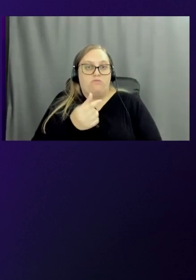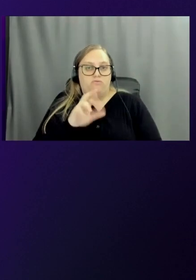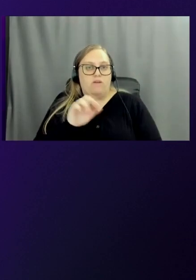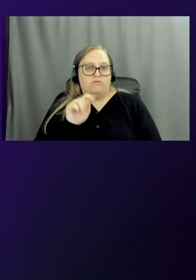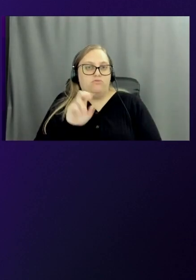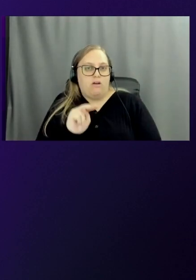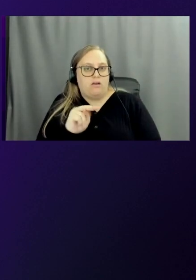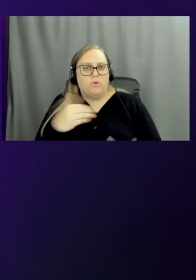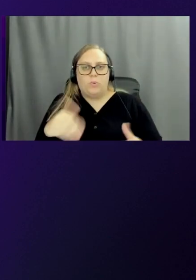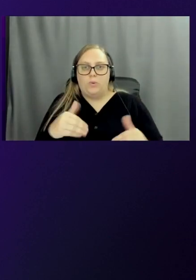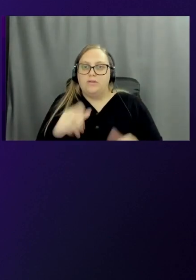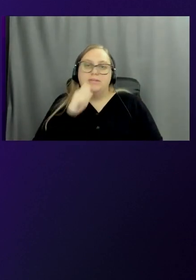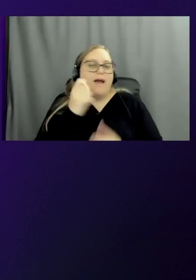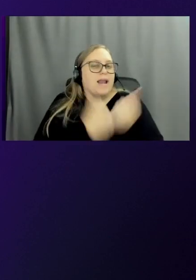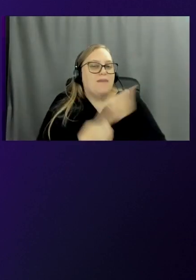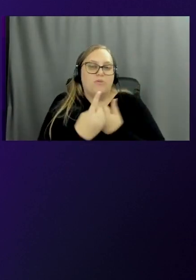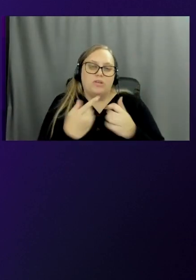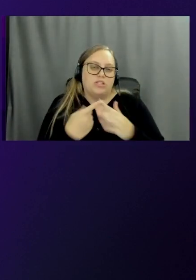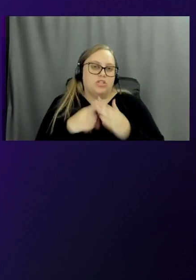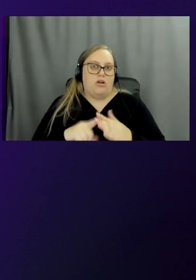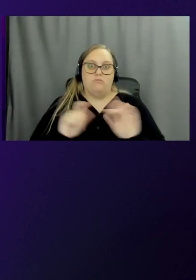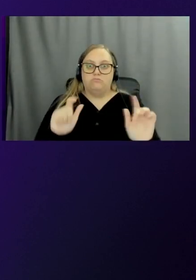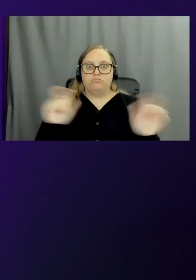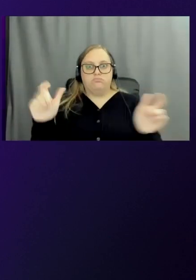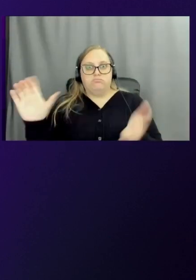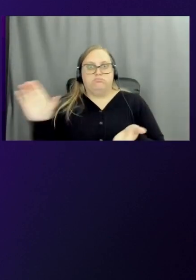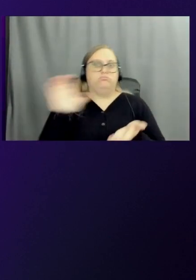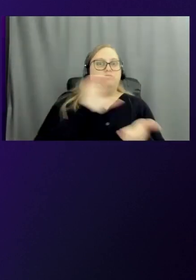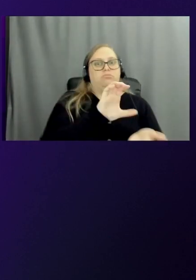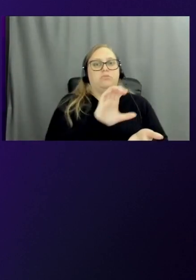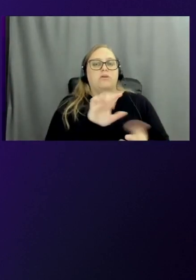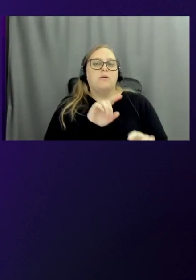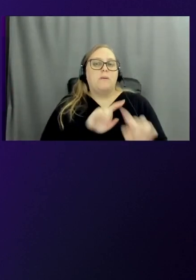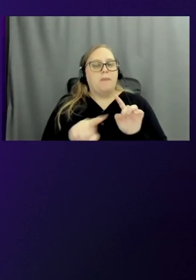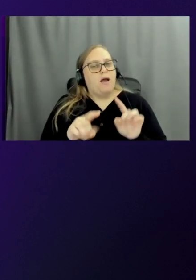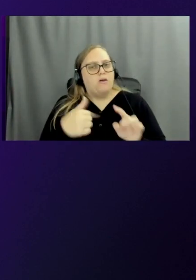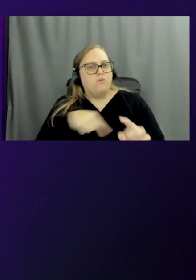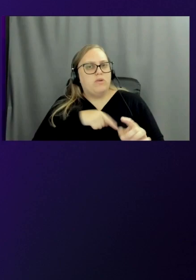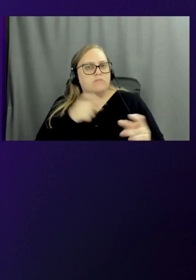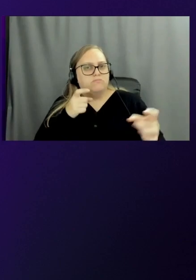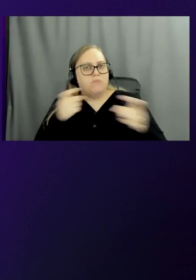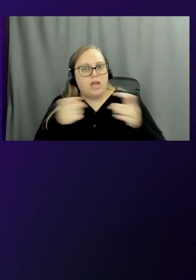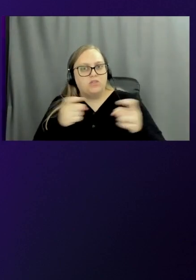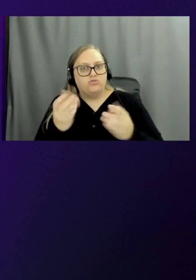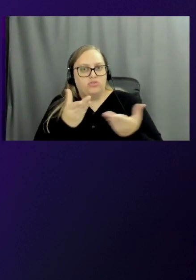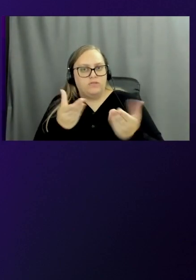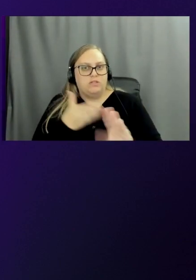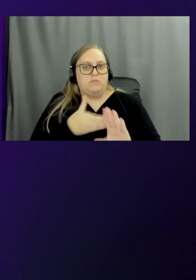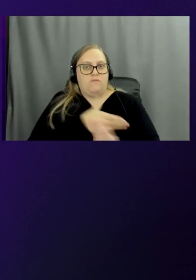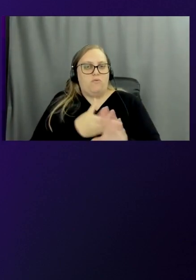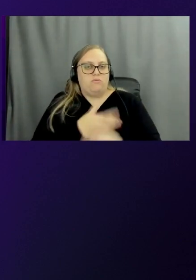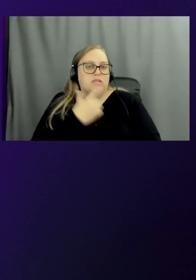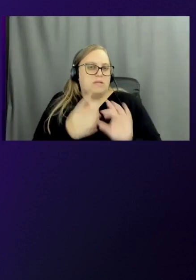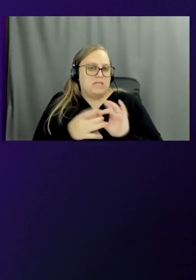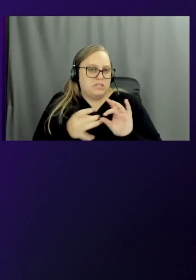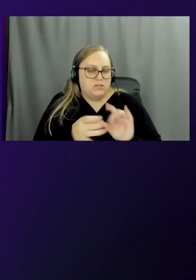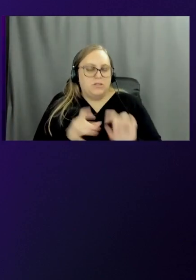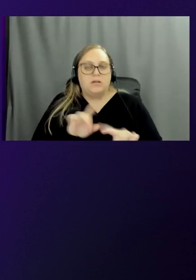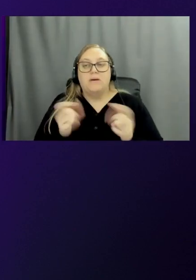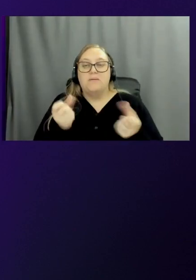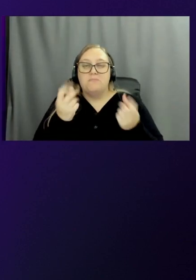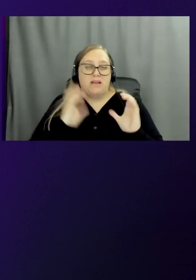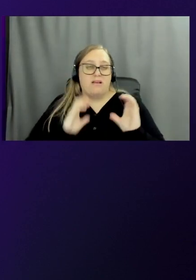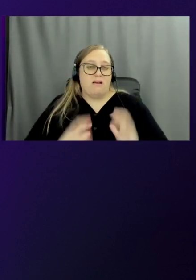everyone starts there. We already mentioned AWS managed services earlier, but that's often where a lot of customers start because it's easy